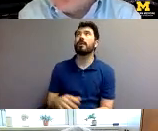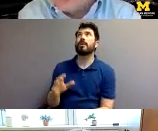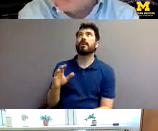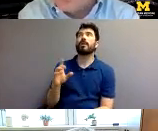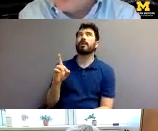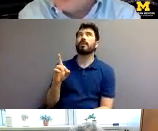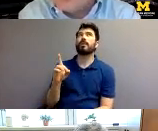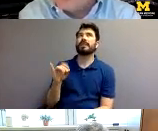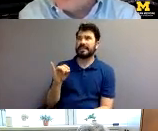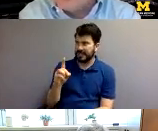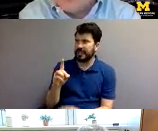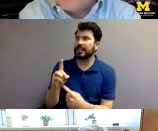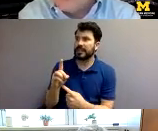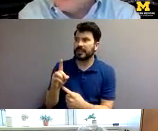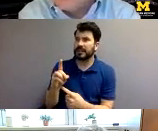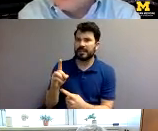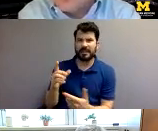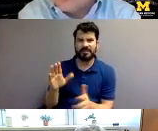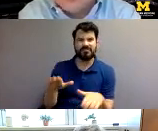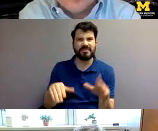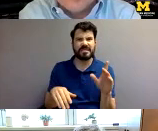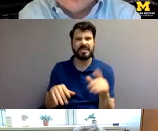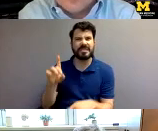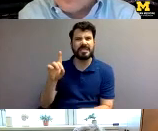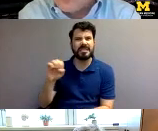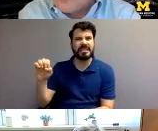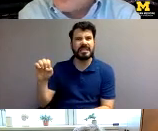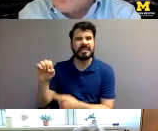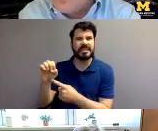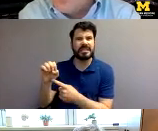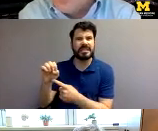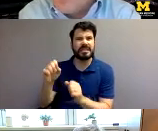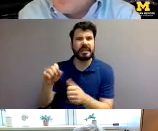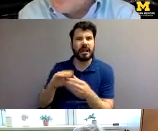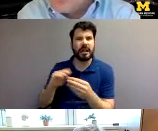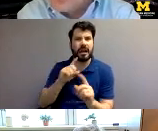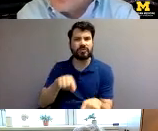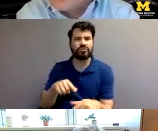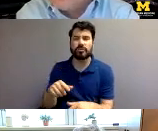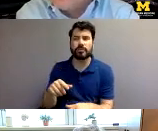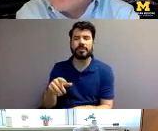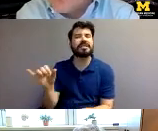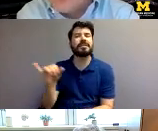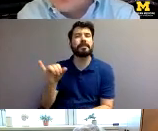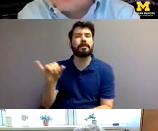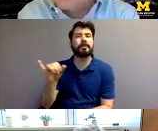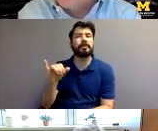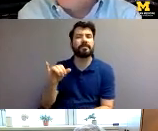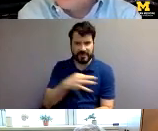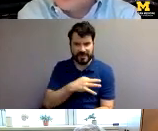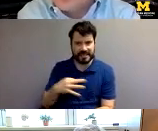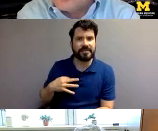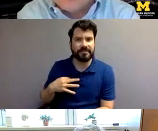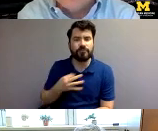another question that maybe Dee can field as well when we bring her back. I think a similar question from a staff member asking